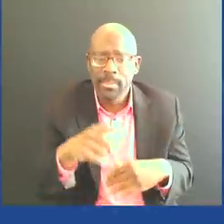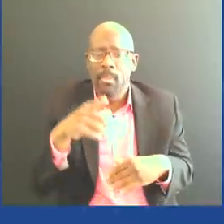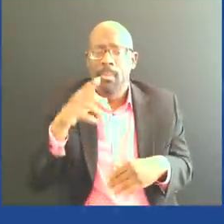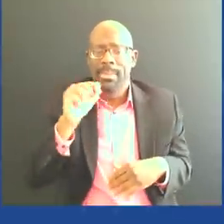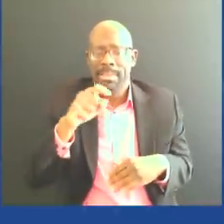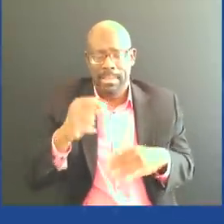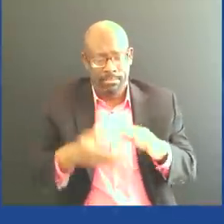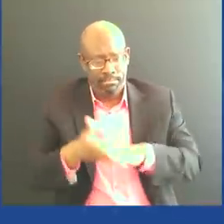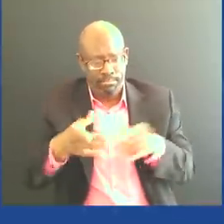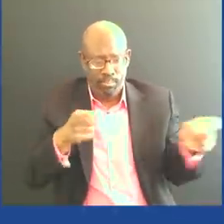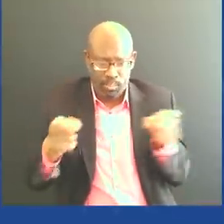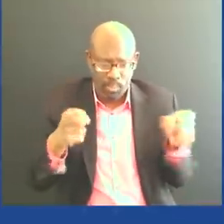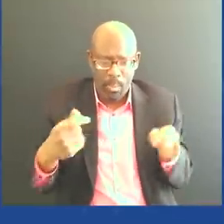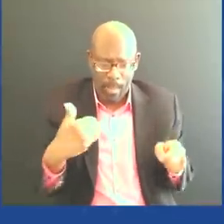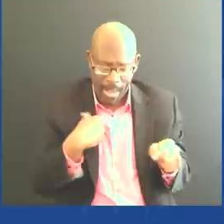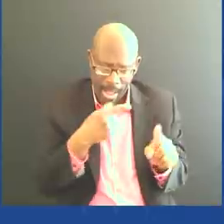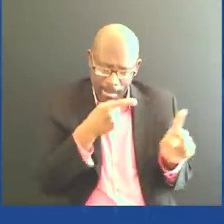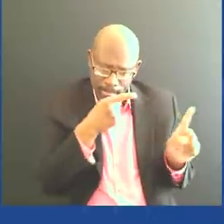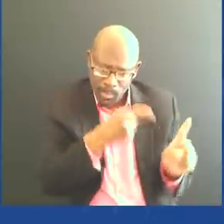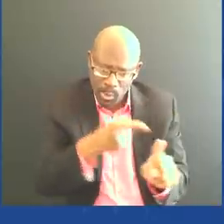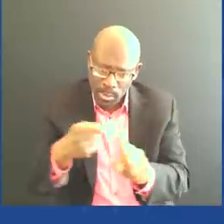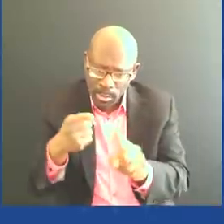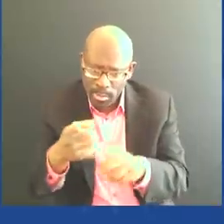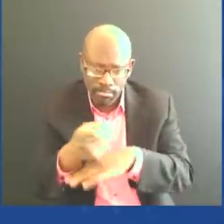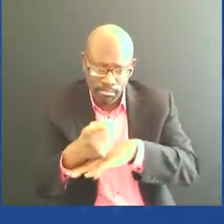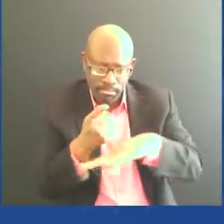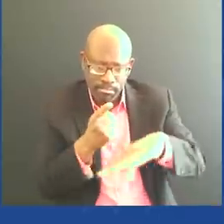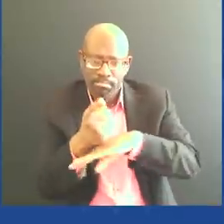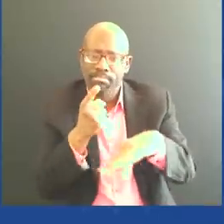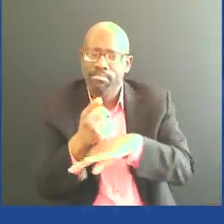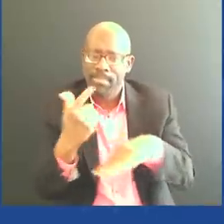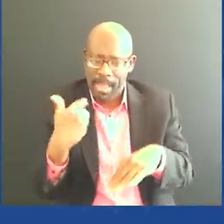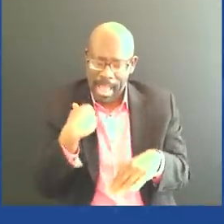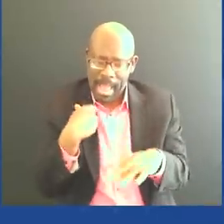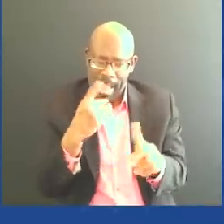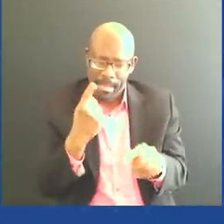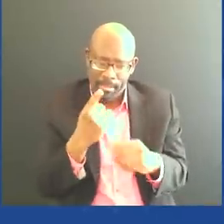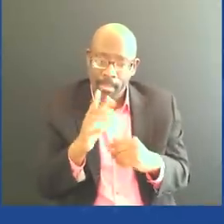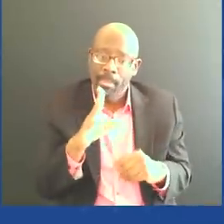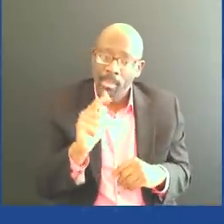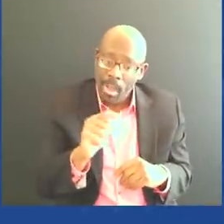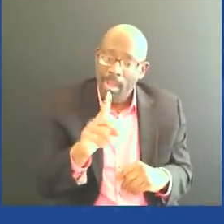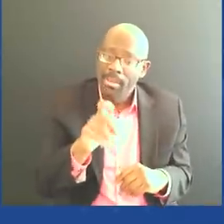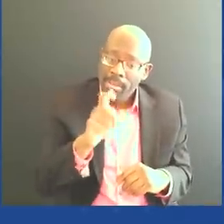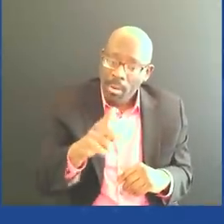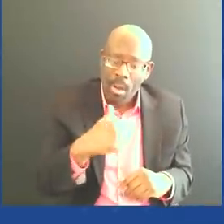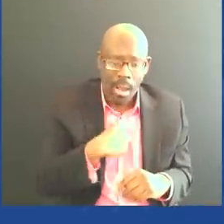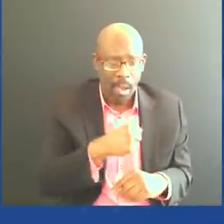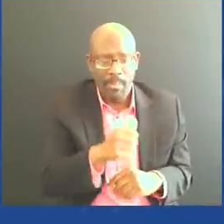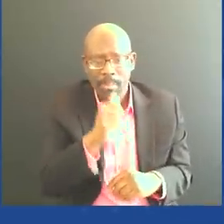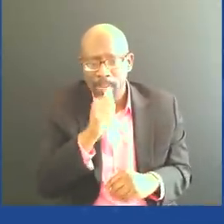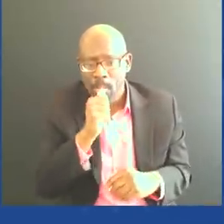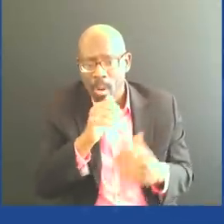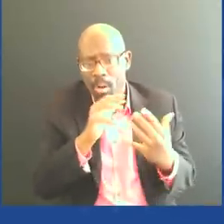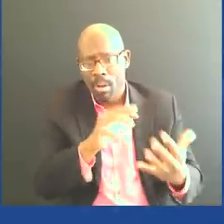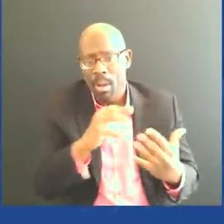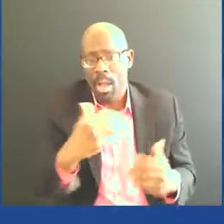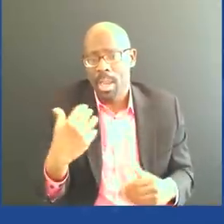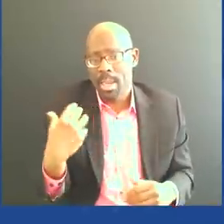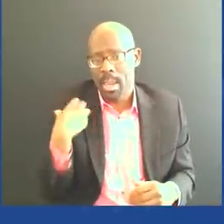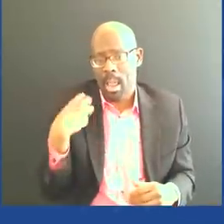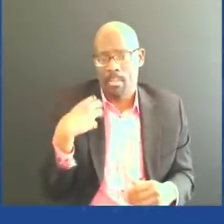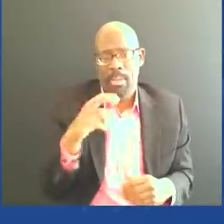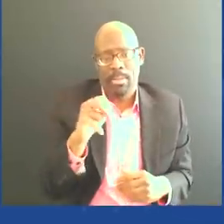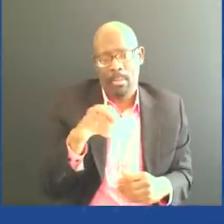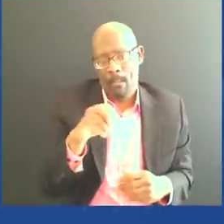warfare. But Delaware carries a secret weapon, one that even Captain Nemo could not imagine, the United States sailor.